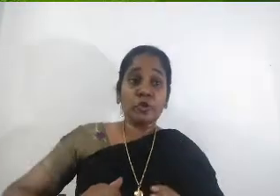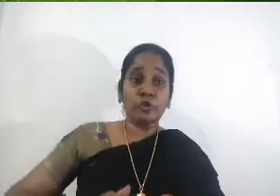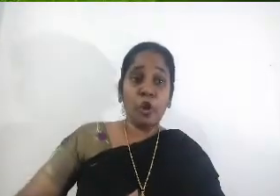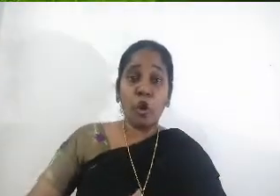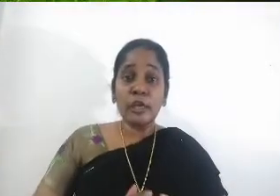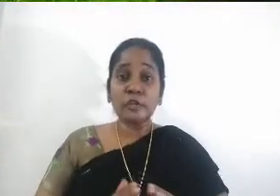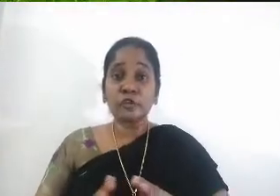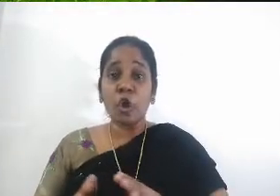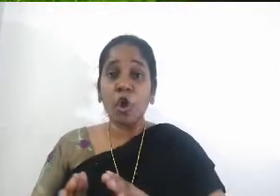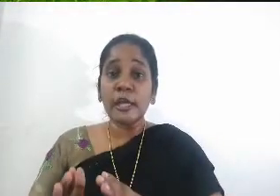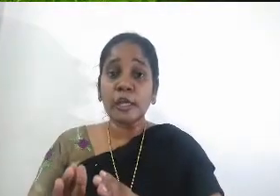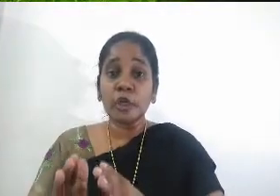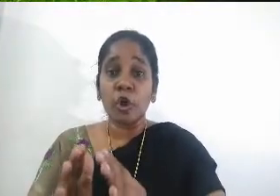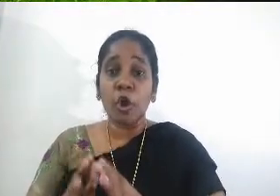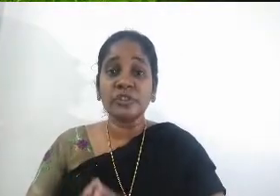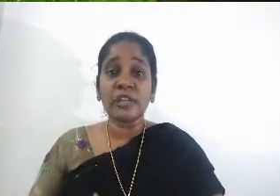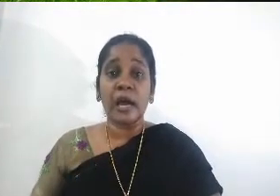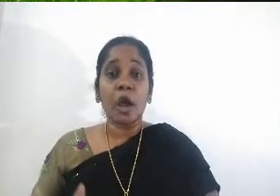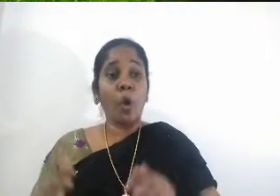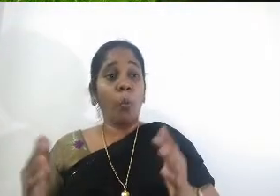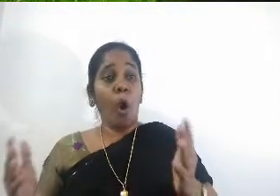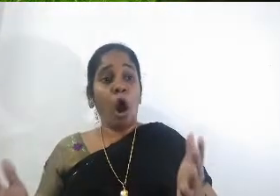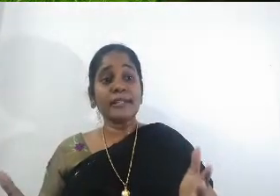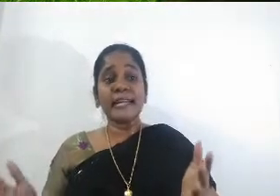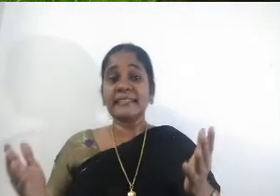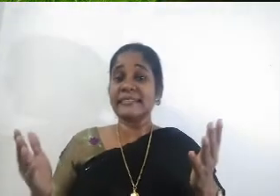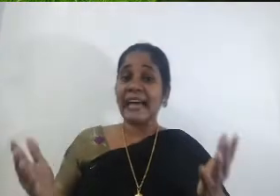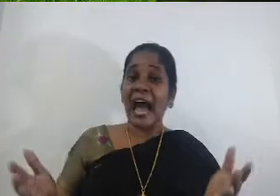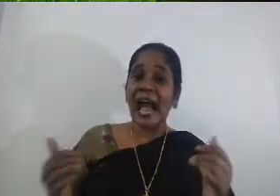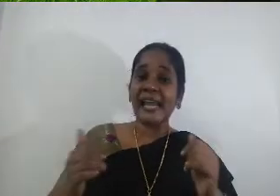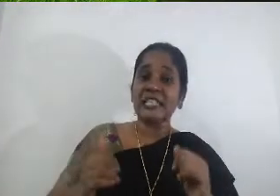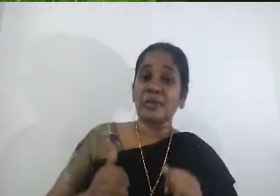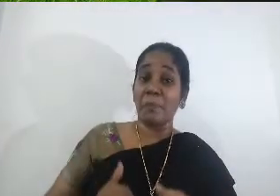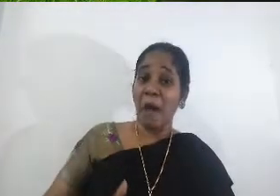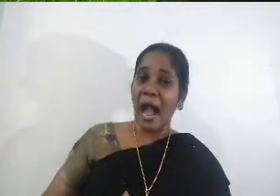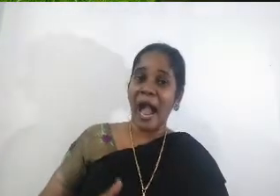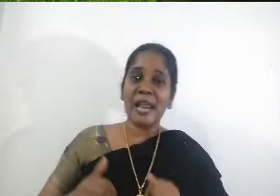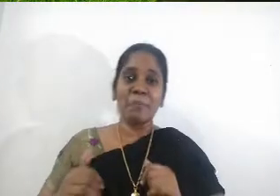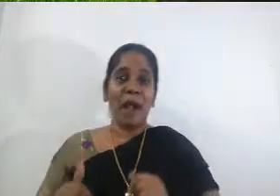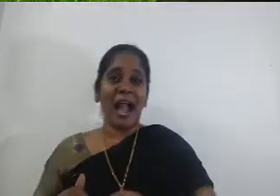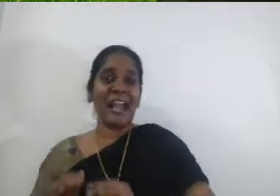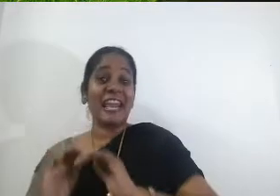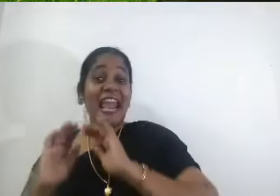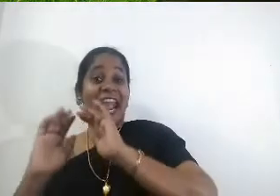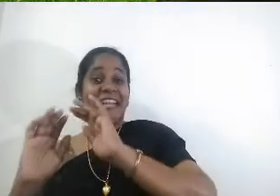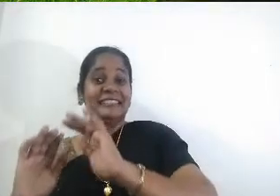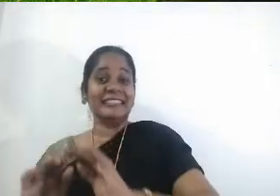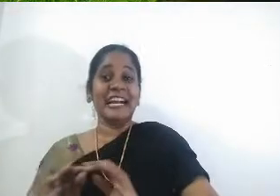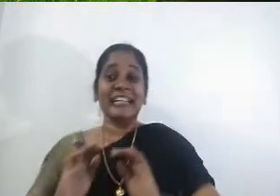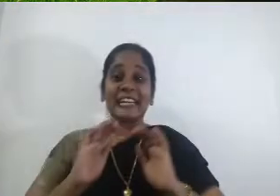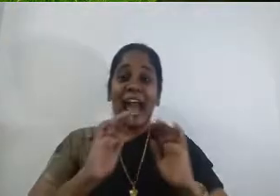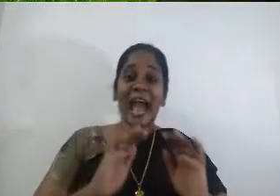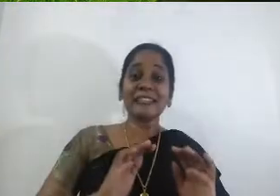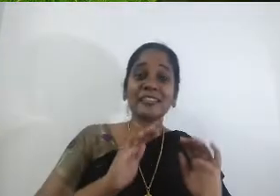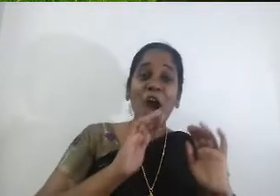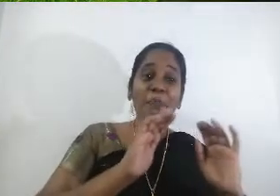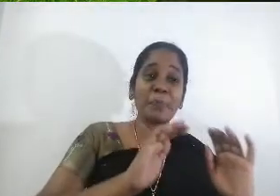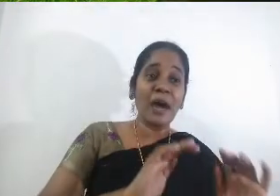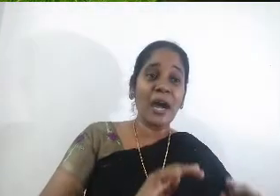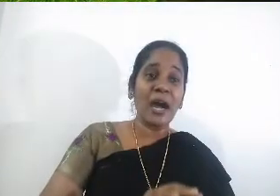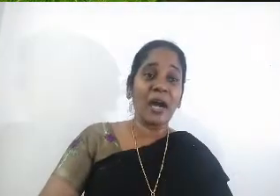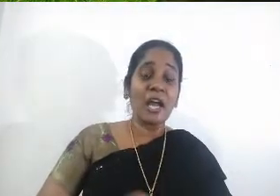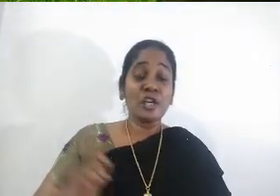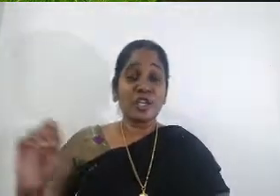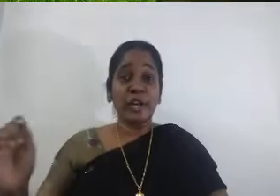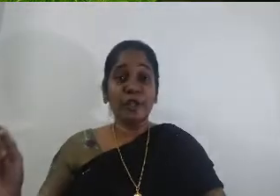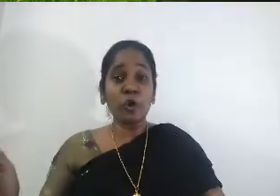sneaked slowly closer. What a sight. My. It's the